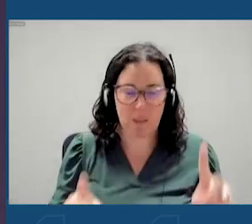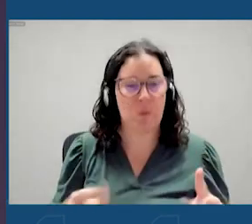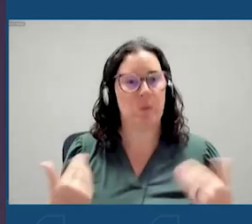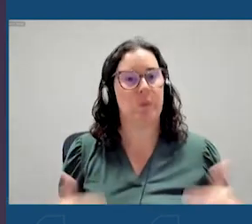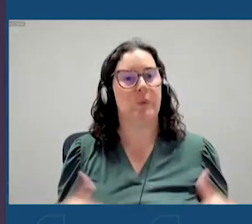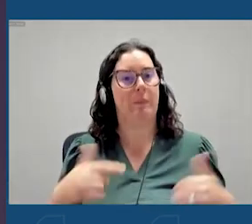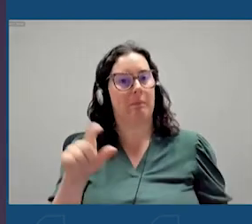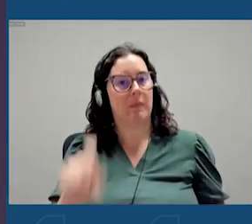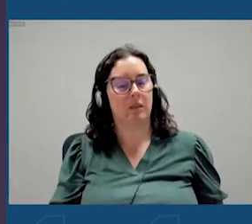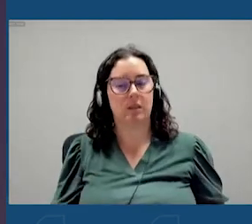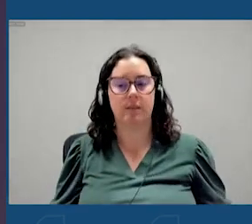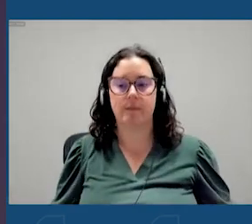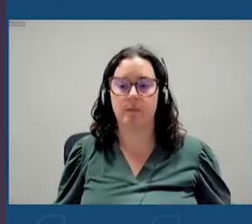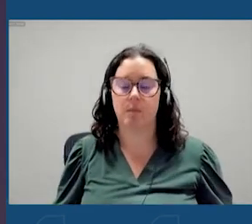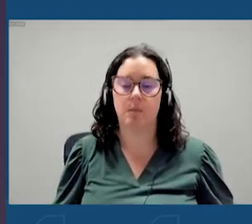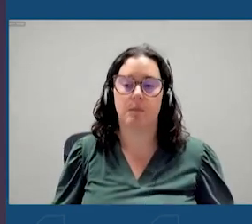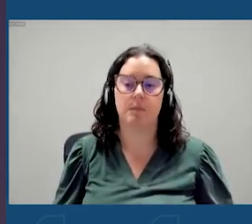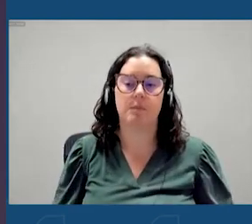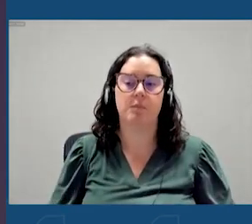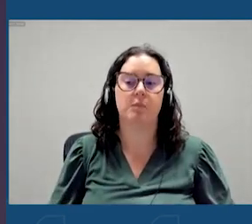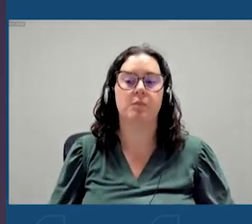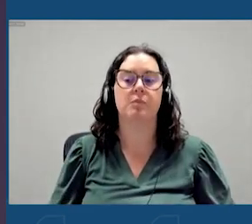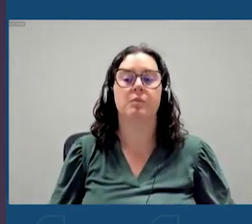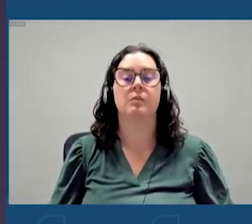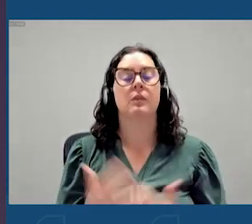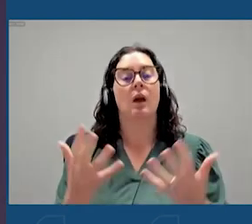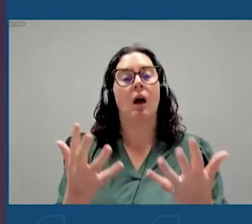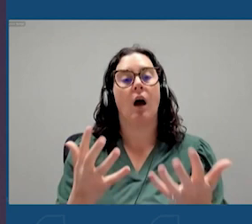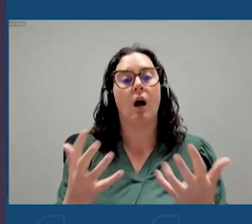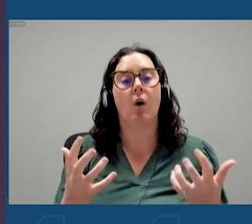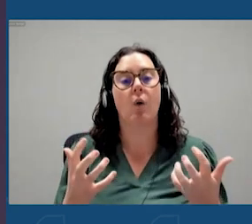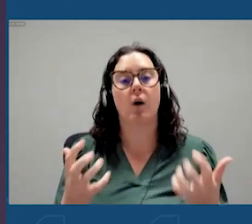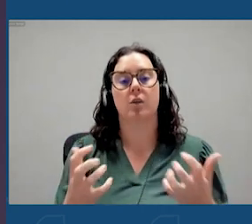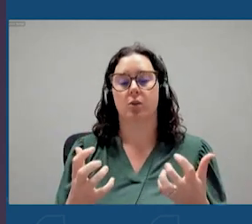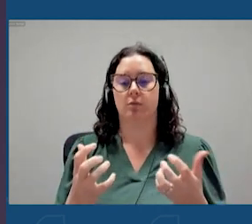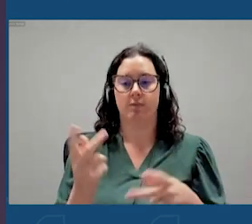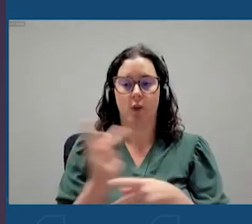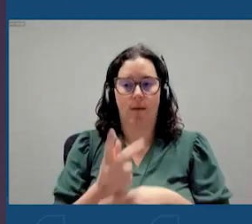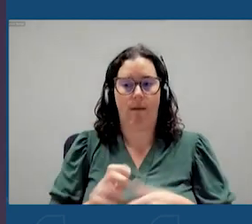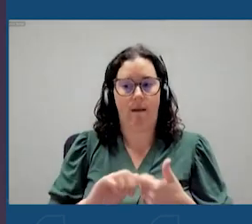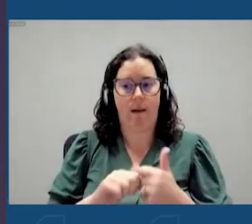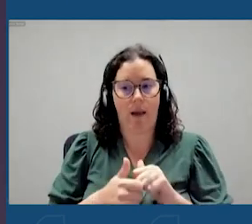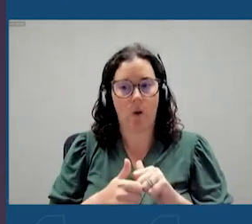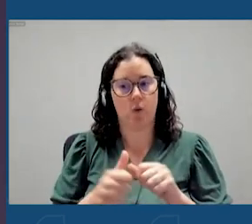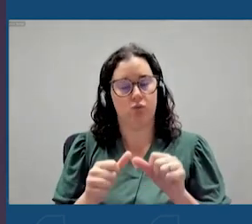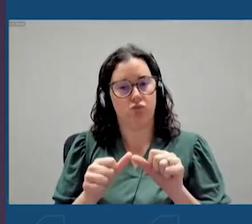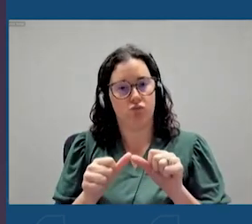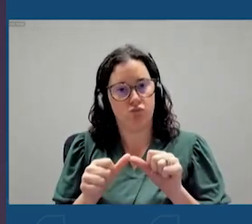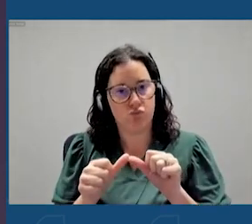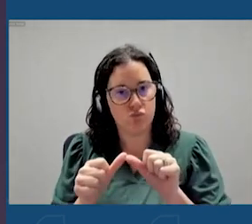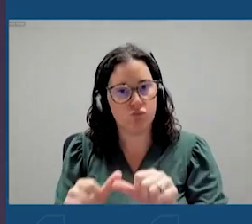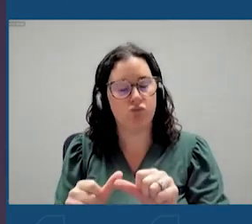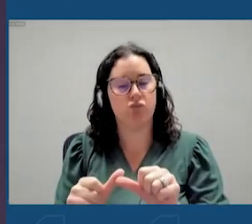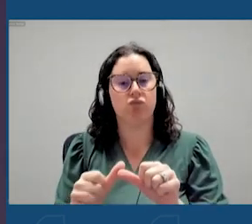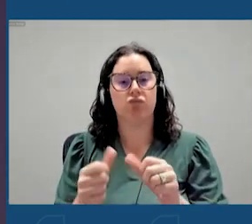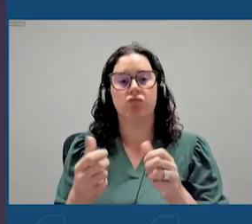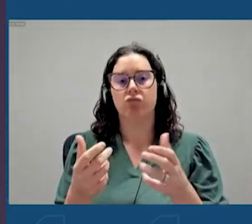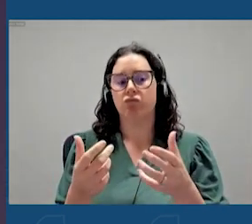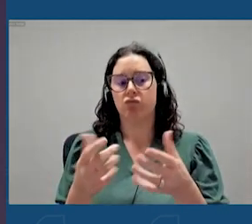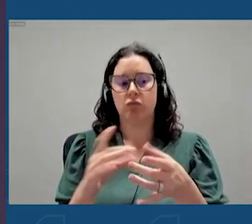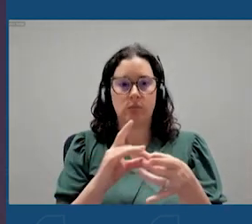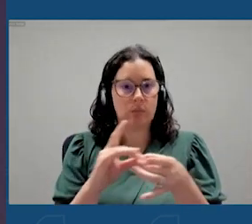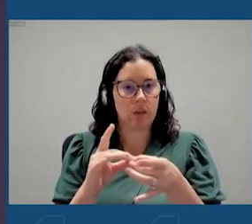we continue to find ways to work together, but it breaks my heart to know that the number